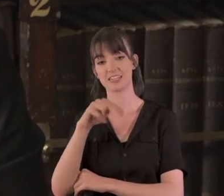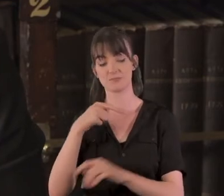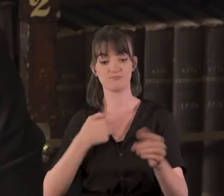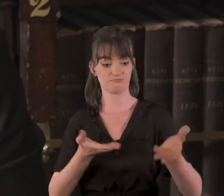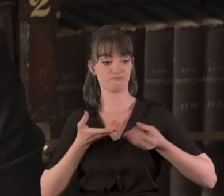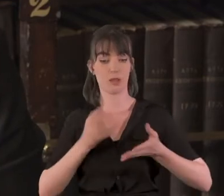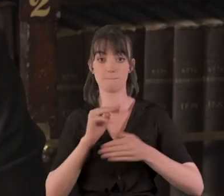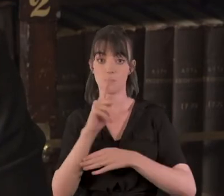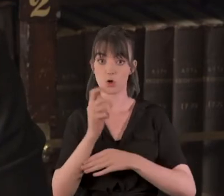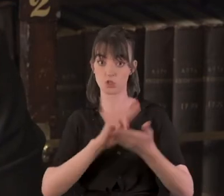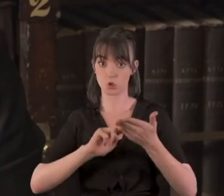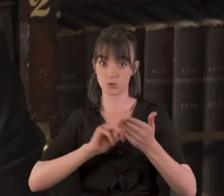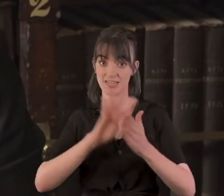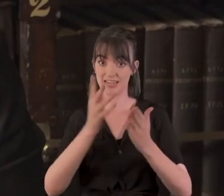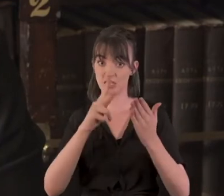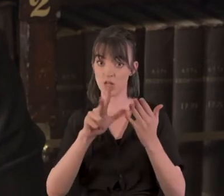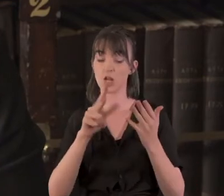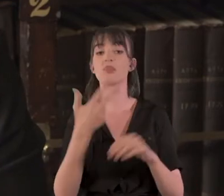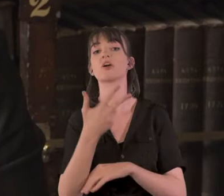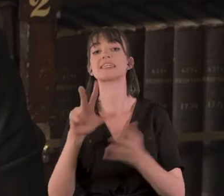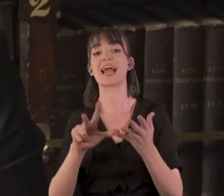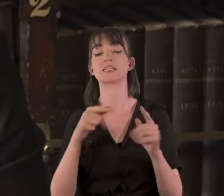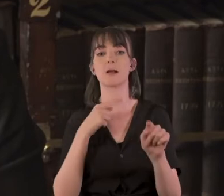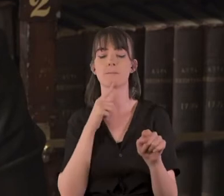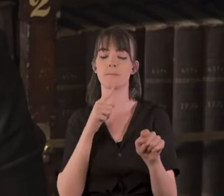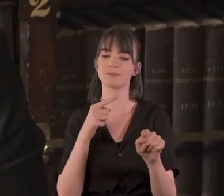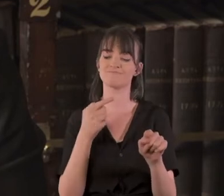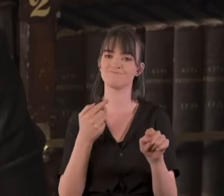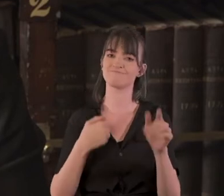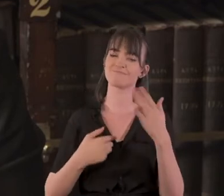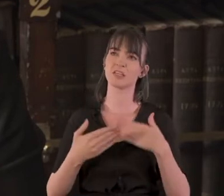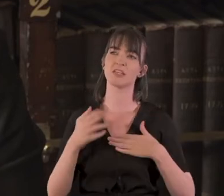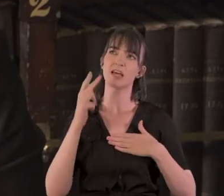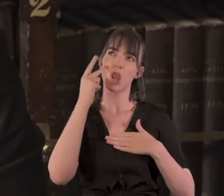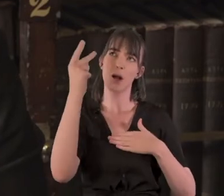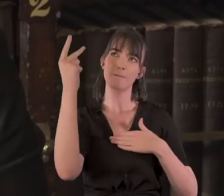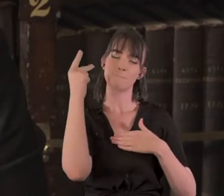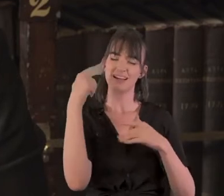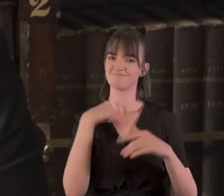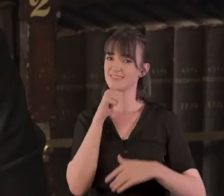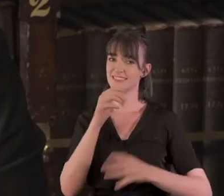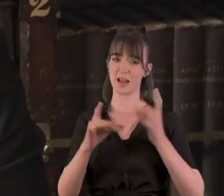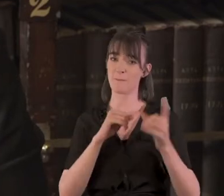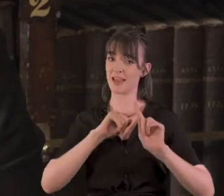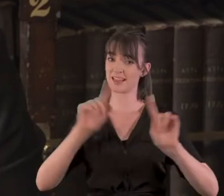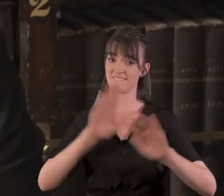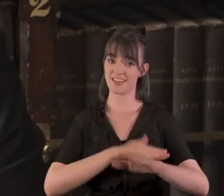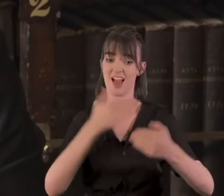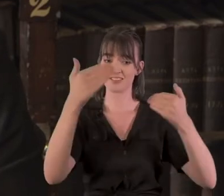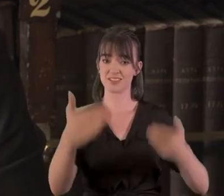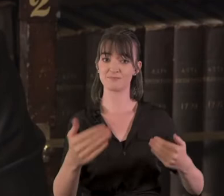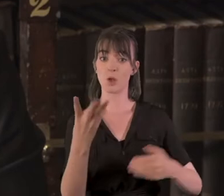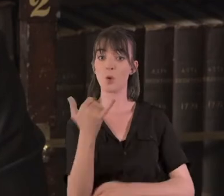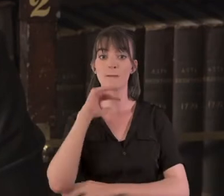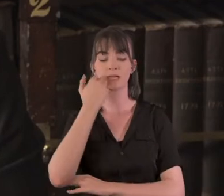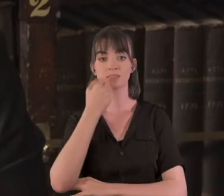with hindsight, I think the view would be that they didn't make a whole lot of difference in the long run, because with Northern Ireland, Britain still